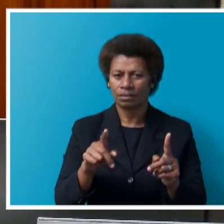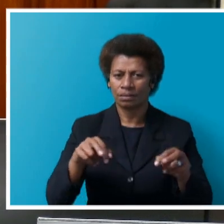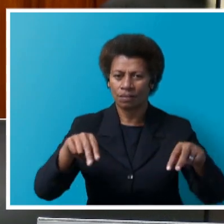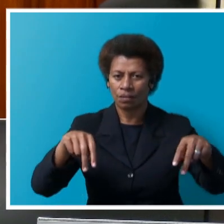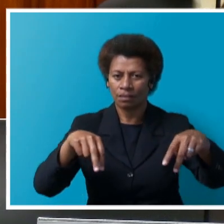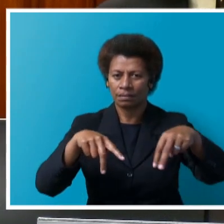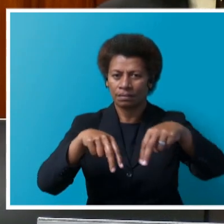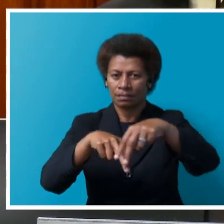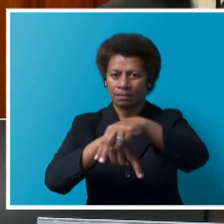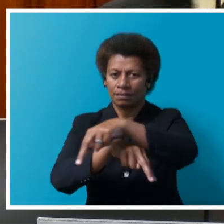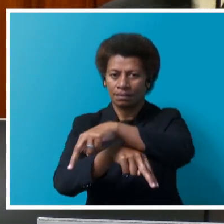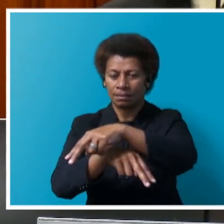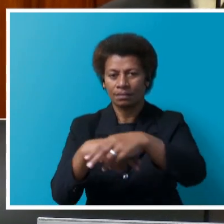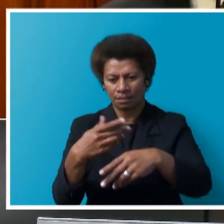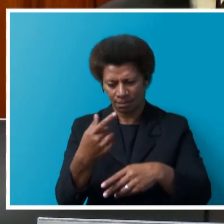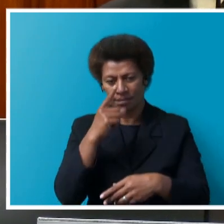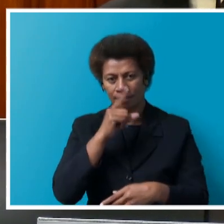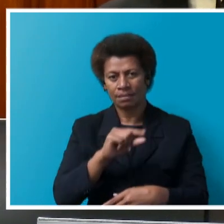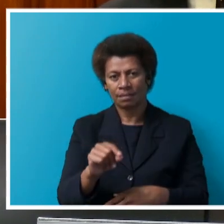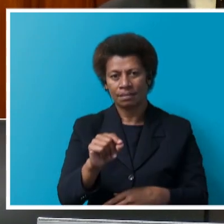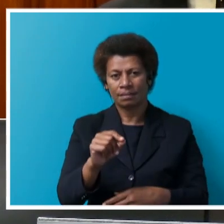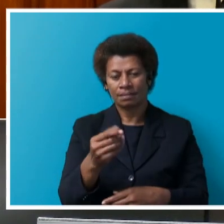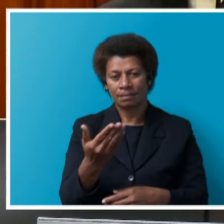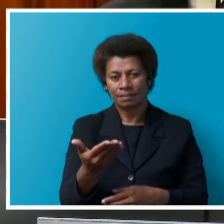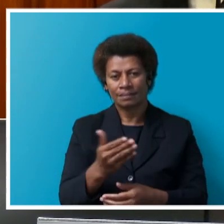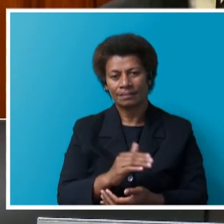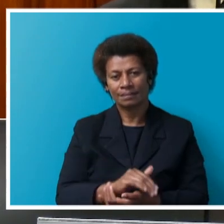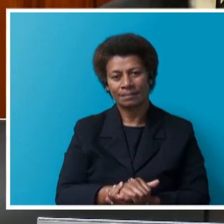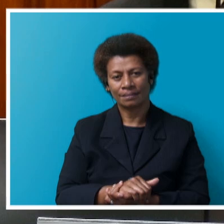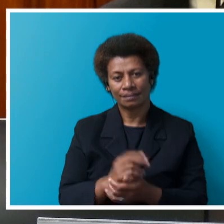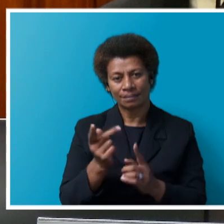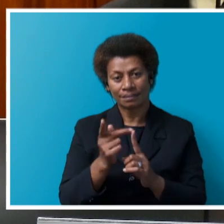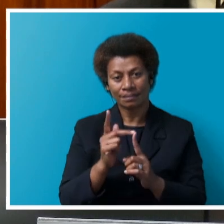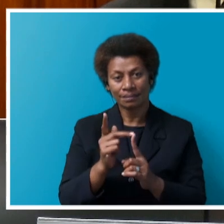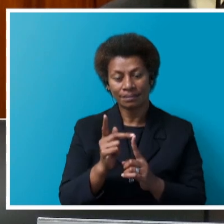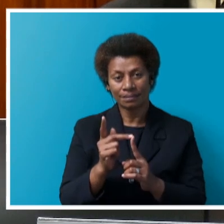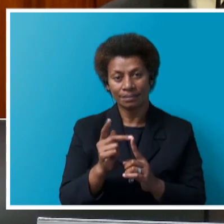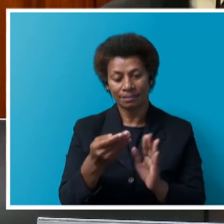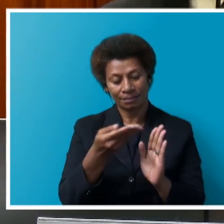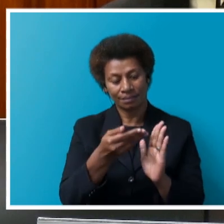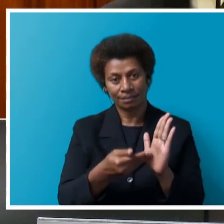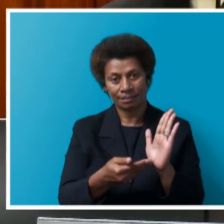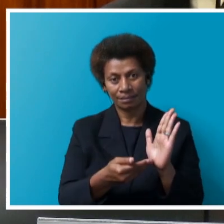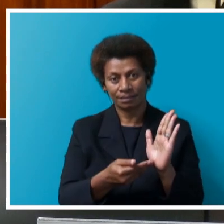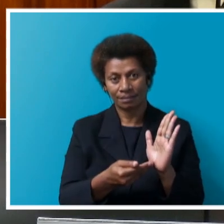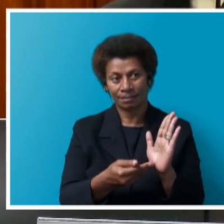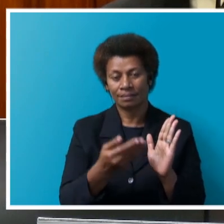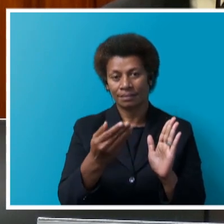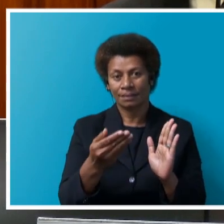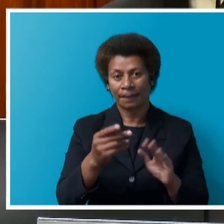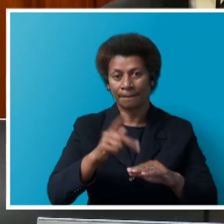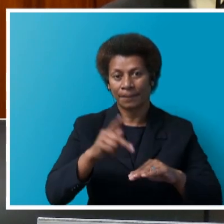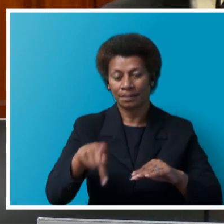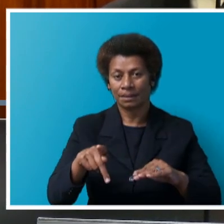reading, we can invoke through our corridor talks in Parliament, Standing Orders 129, to establish a special parliamentary committee